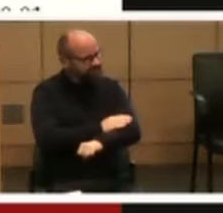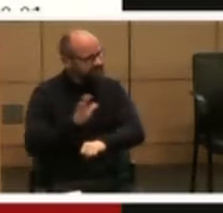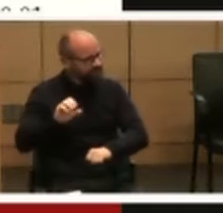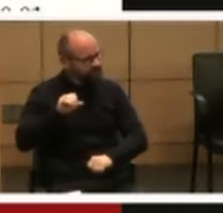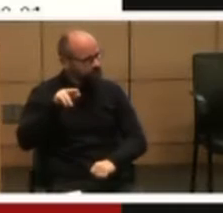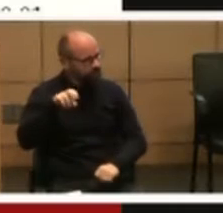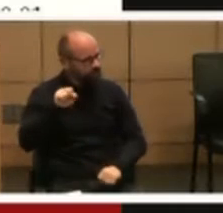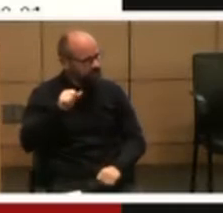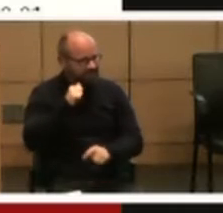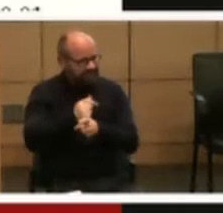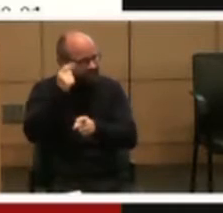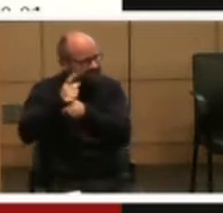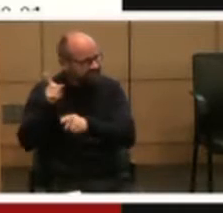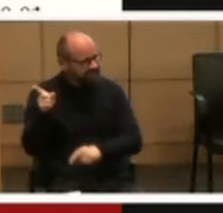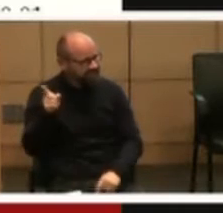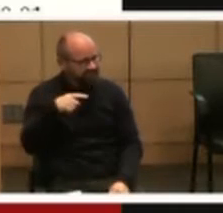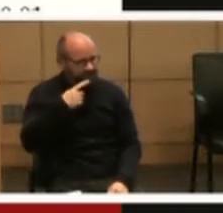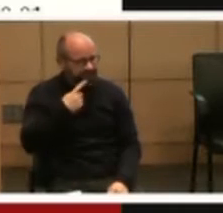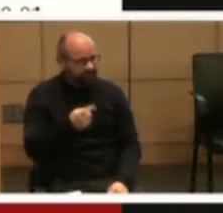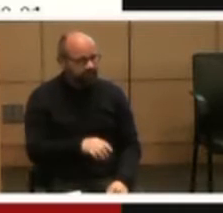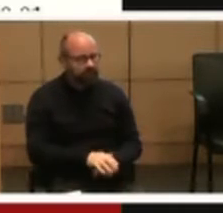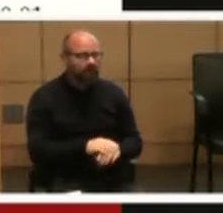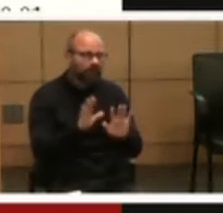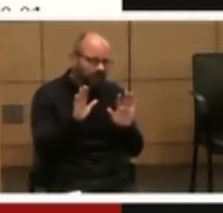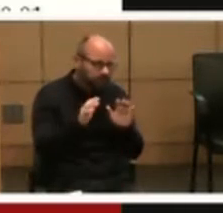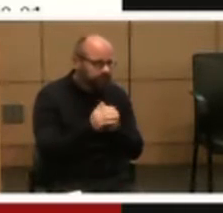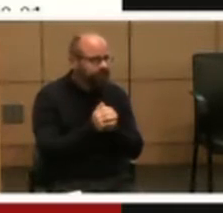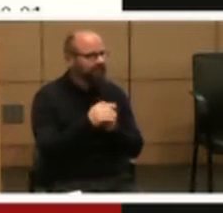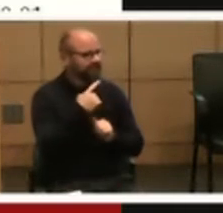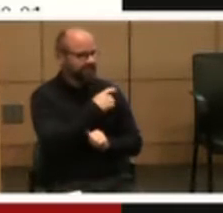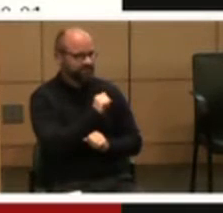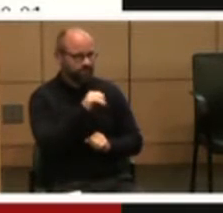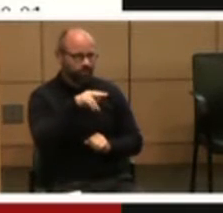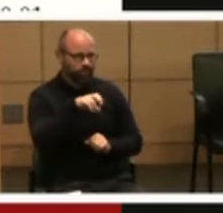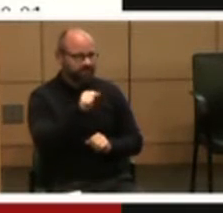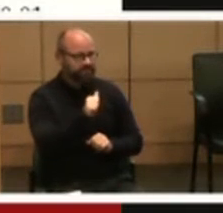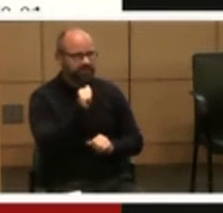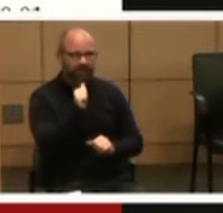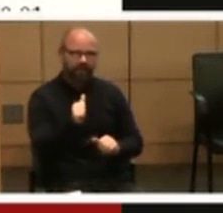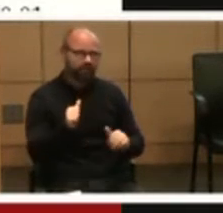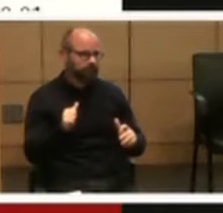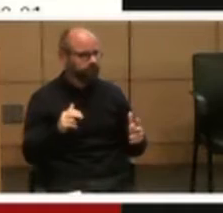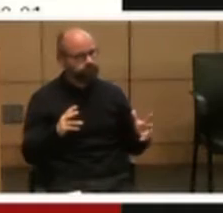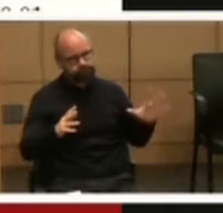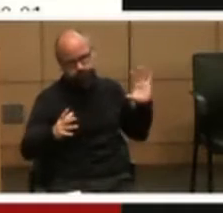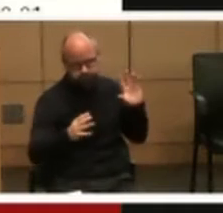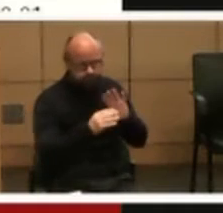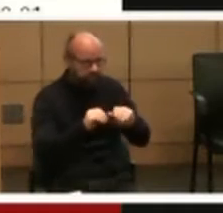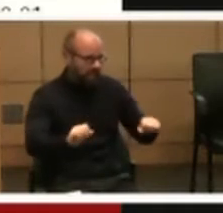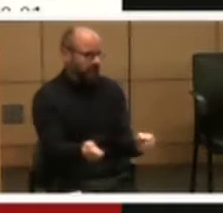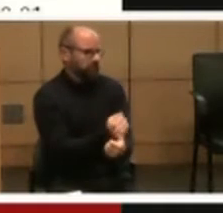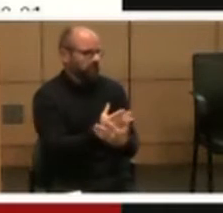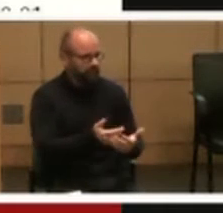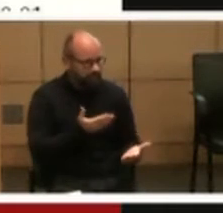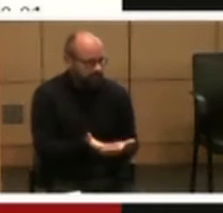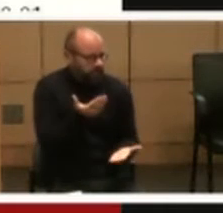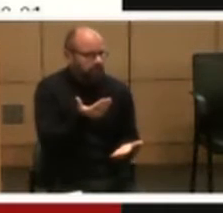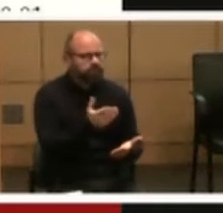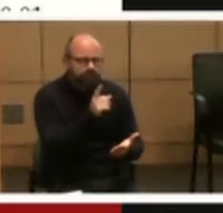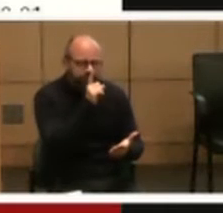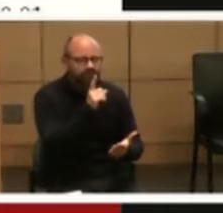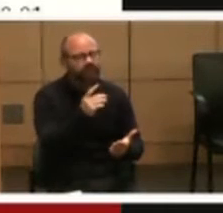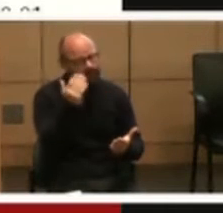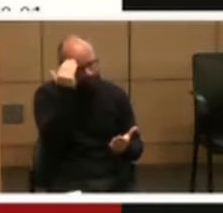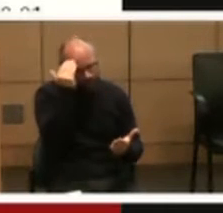And the hard part is that IQ scores, it's not a hard and fast thing. We know that over time that there seems to be,